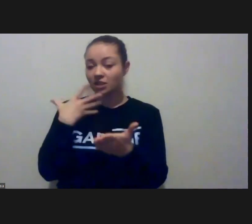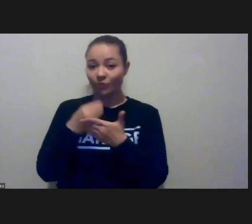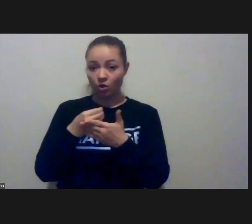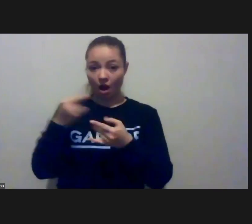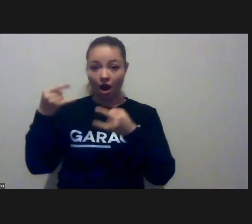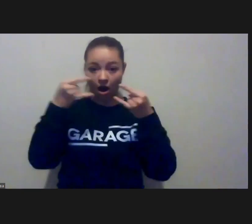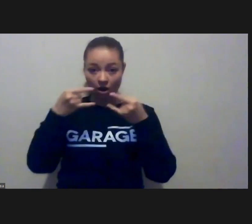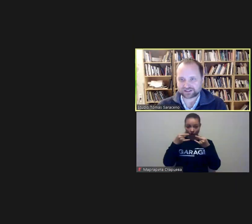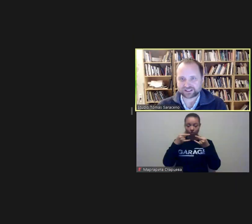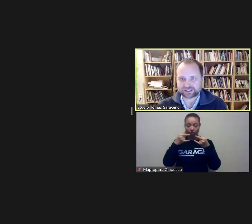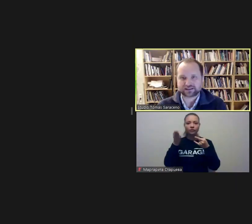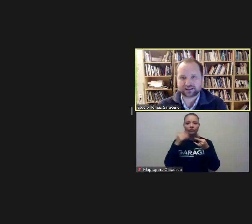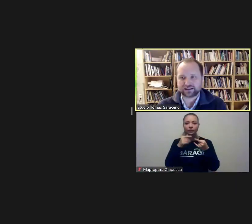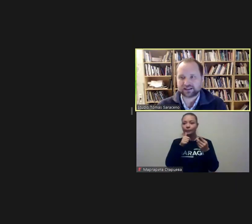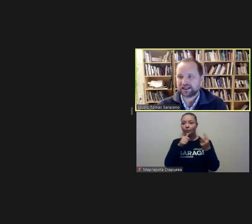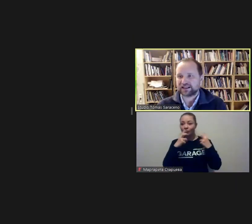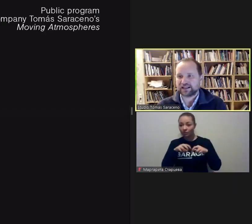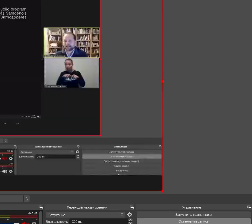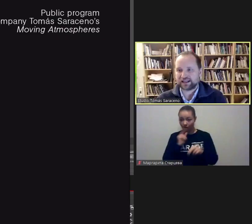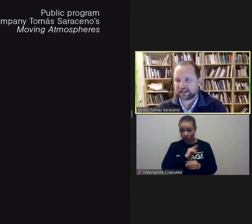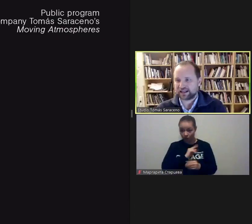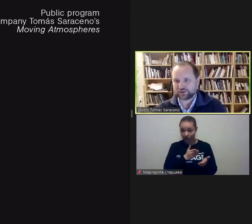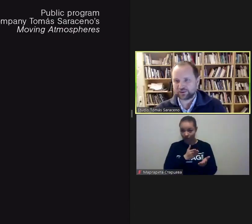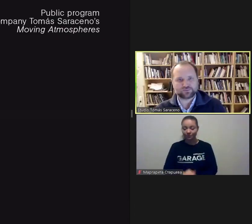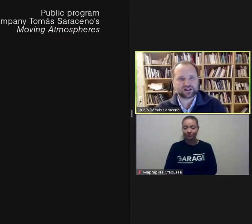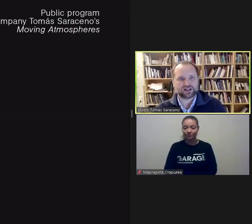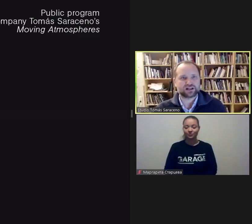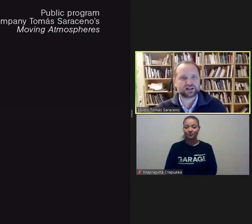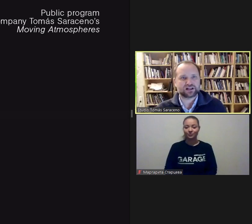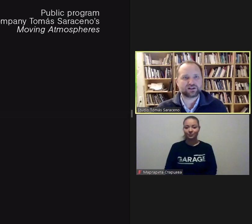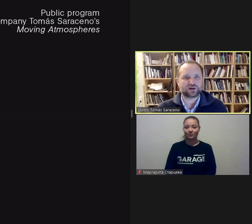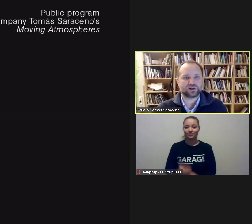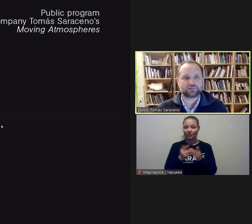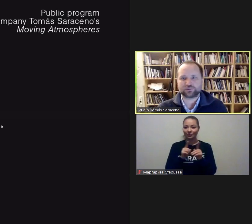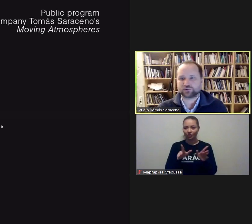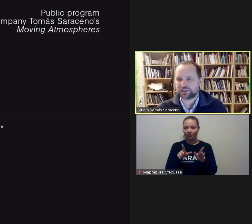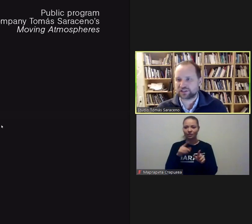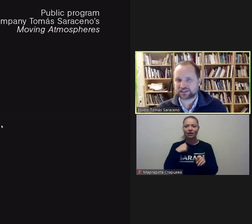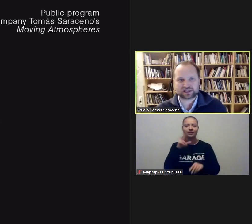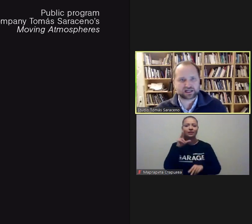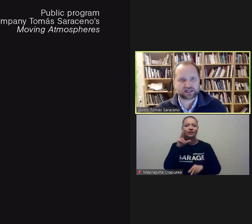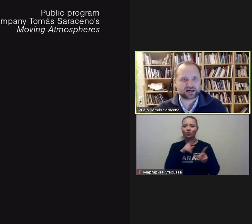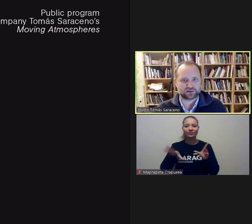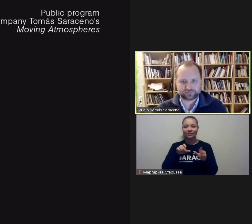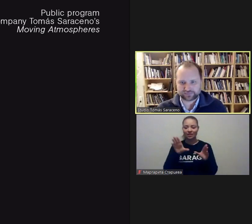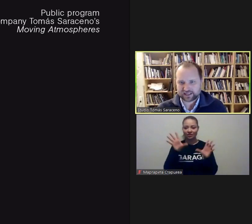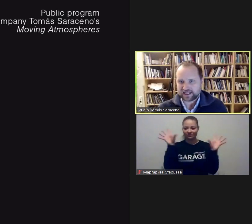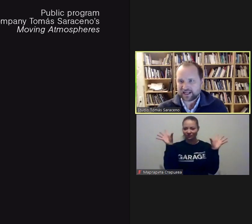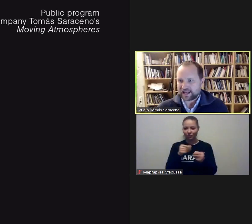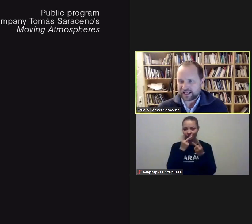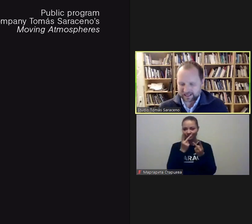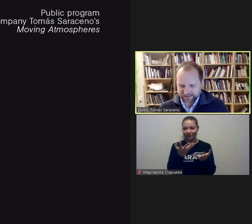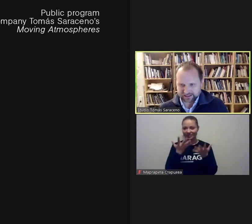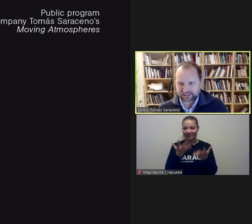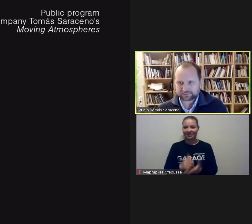yeah, there we are. Share the screen, and hopefully you are able to see the screen now.